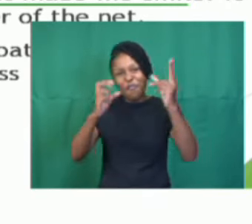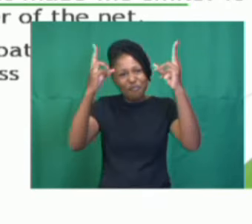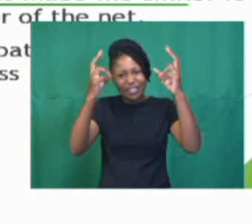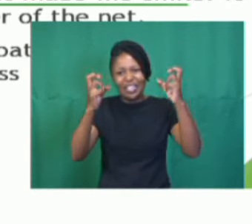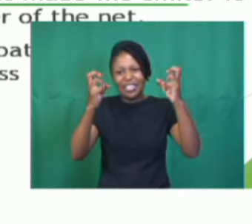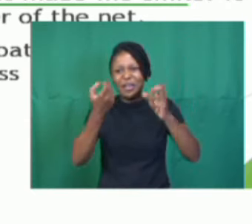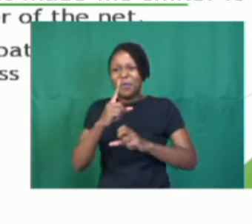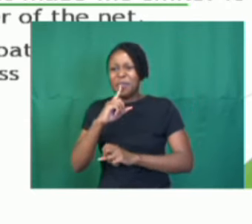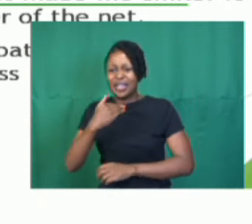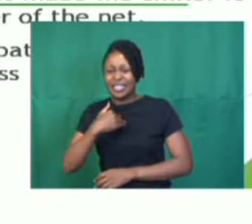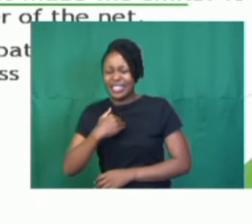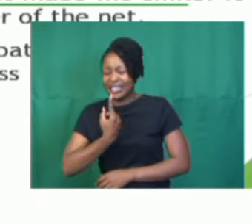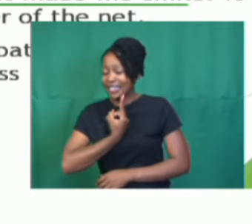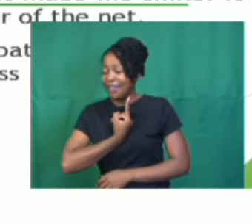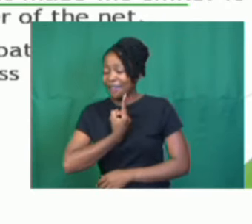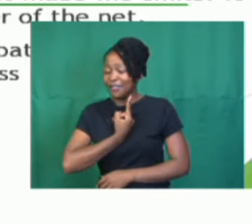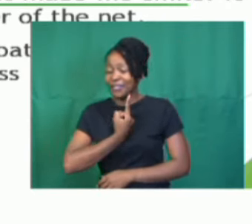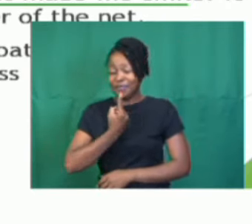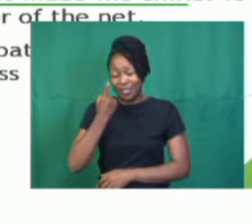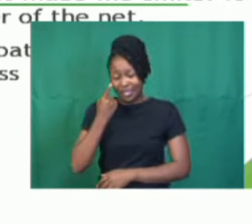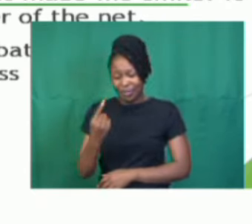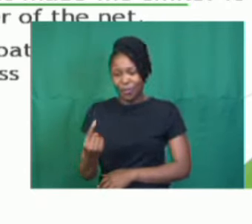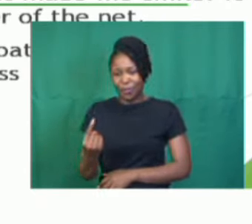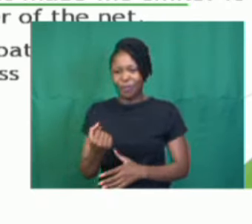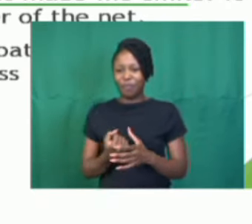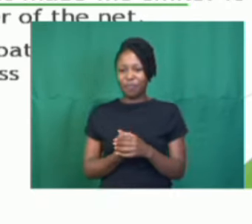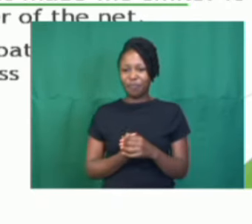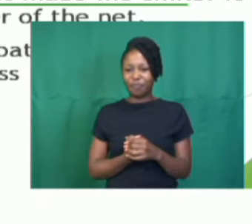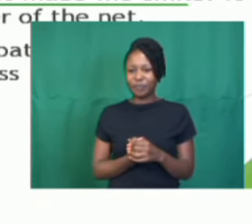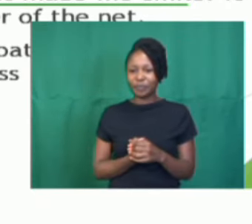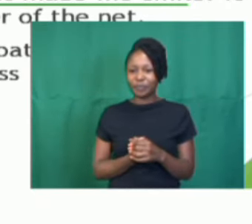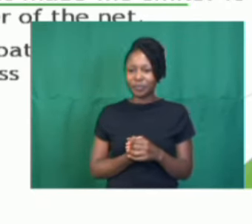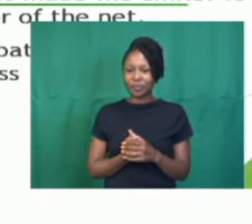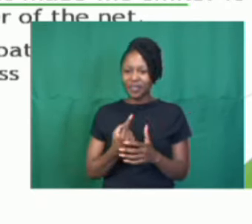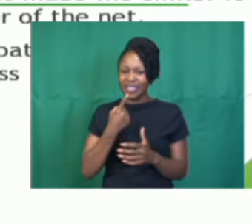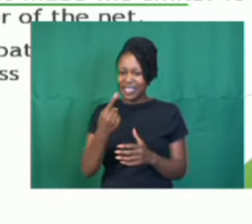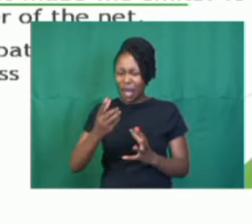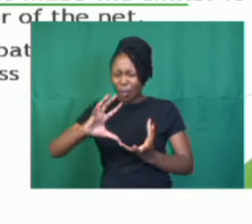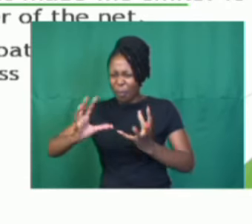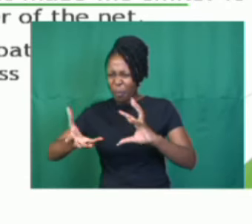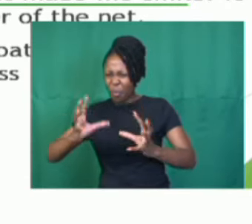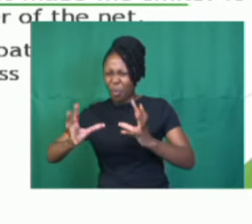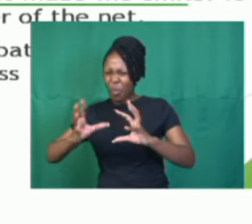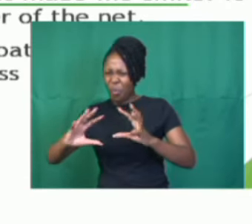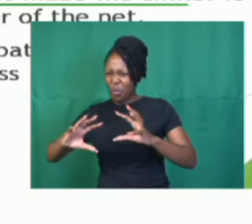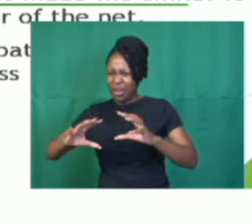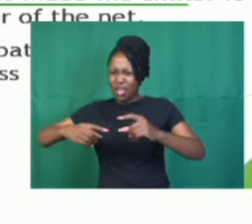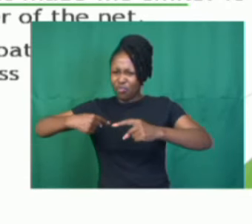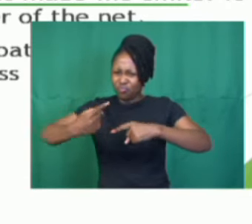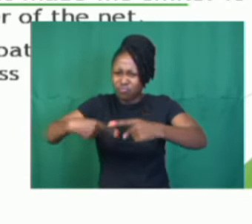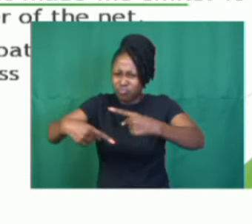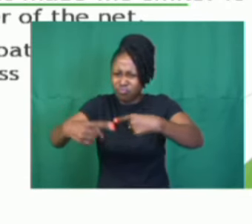title, which usually gives us an idea. It fell across the grass and into